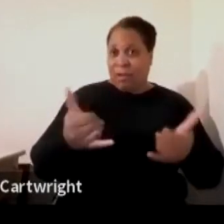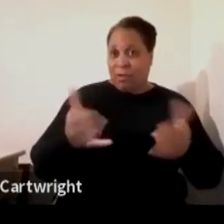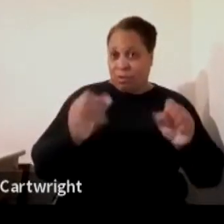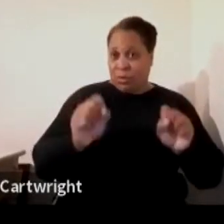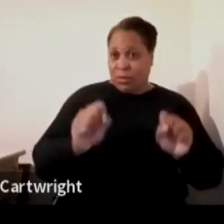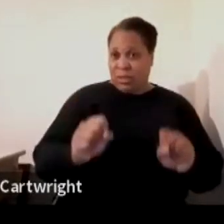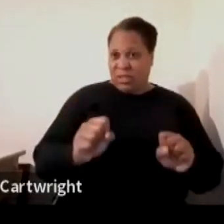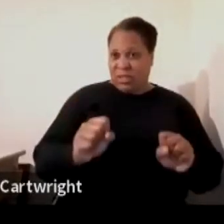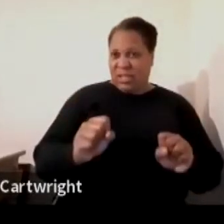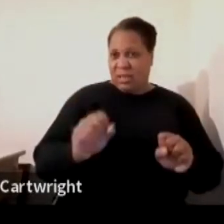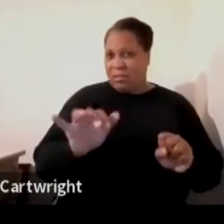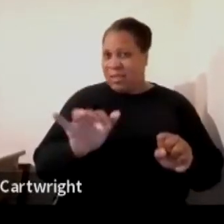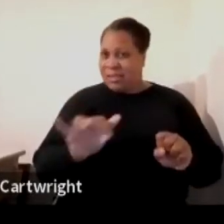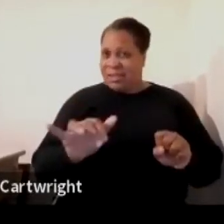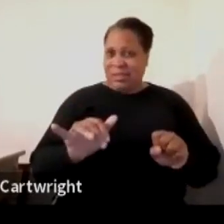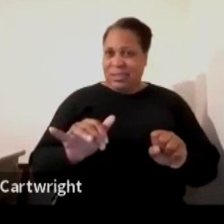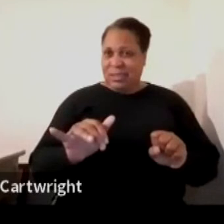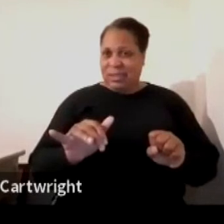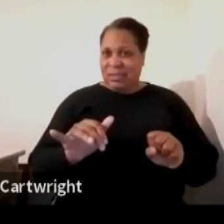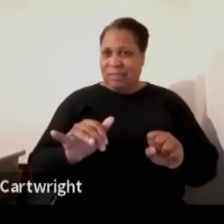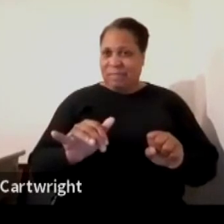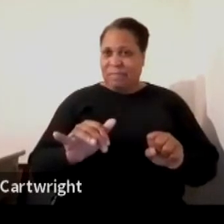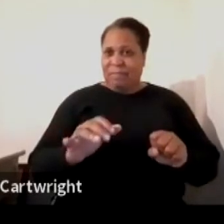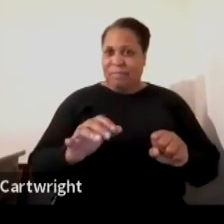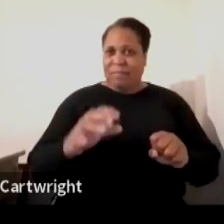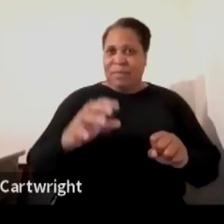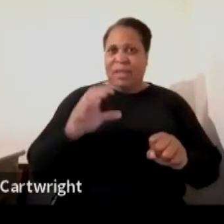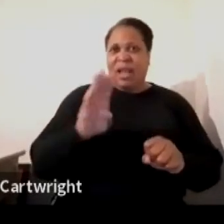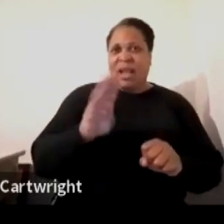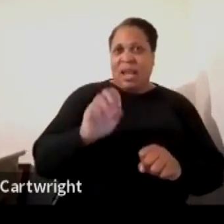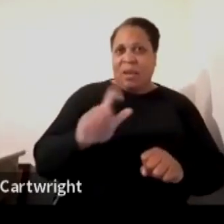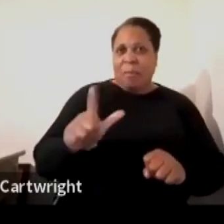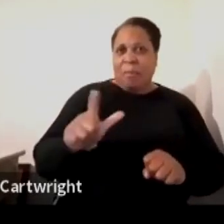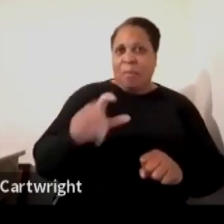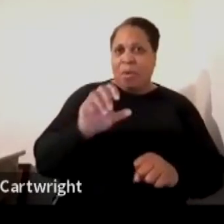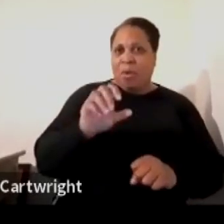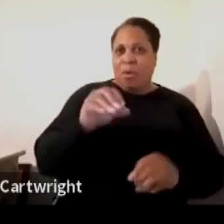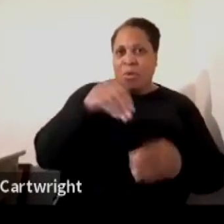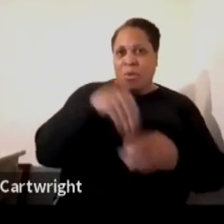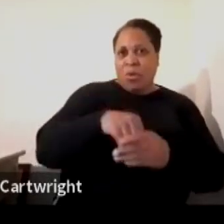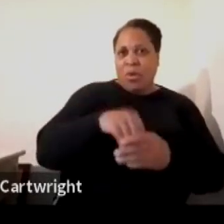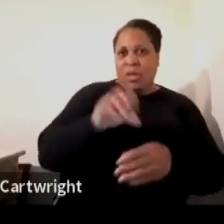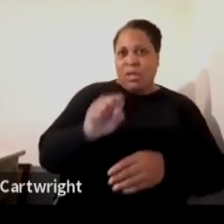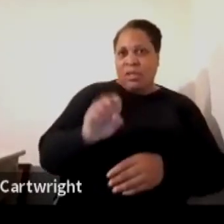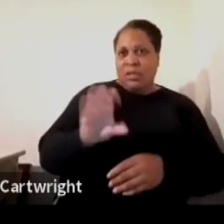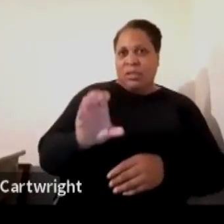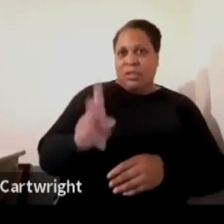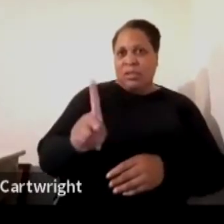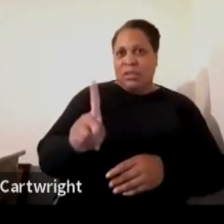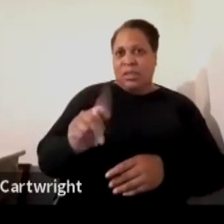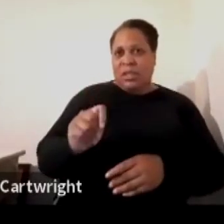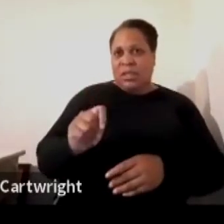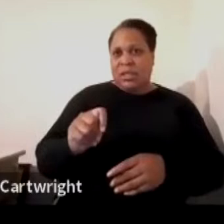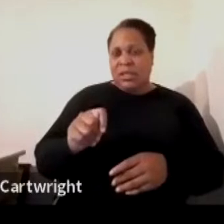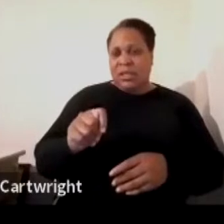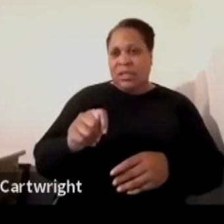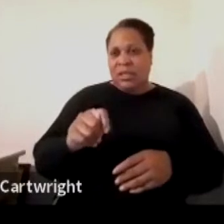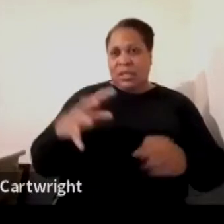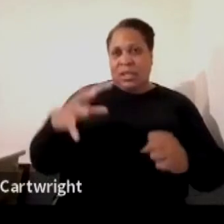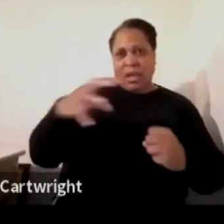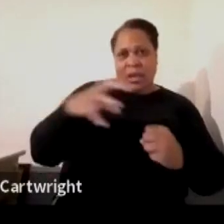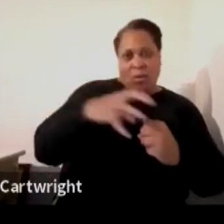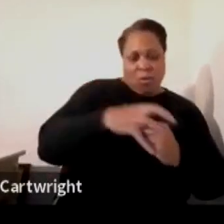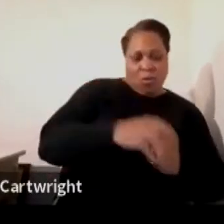like a ball and socket. So if you have a tiny lump, as long as it can still fit into